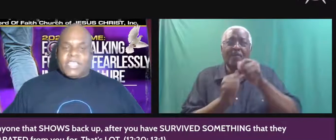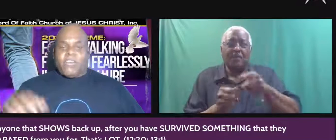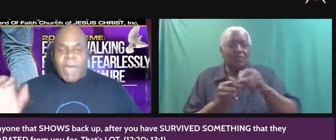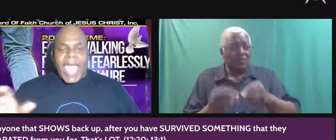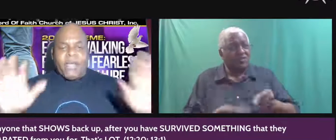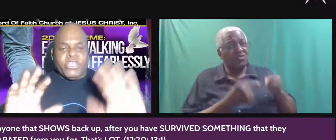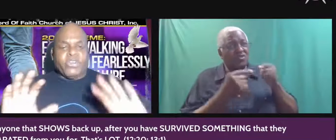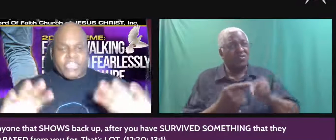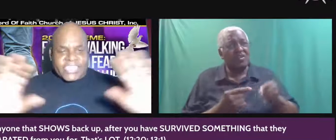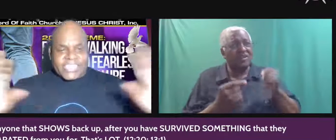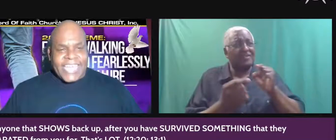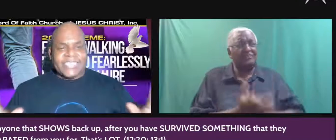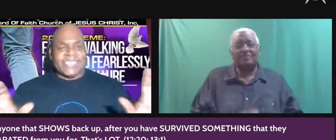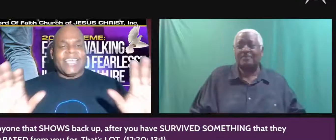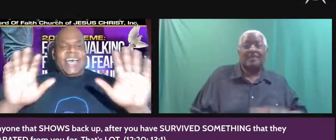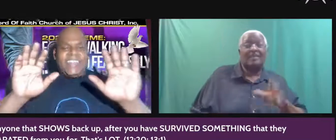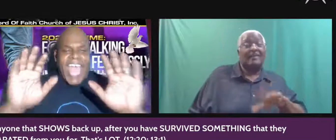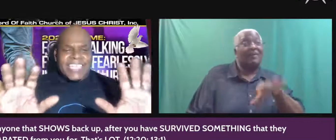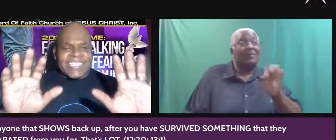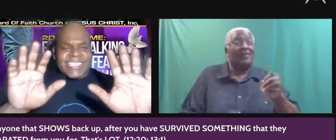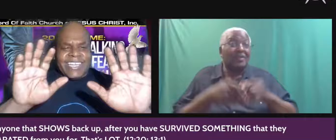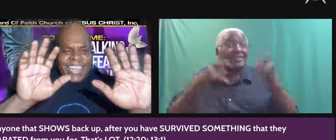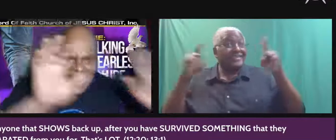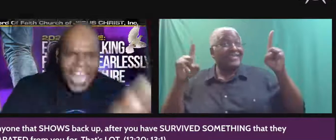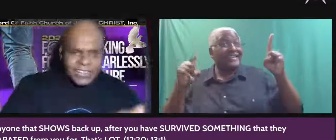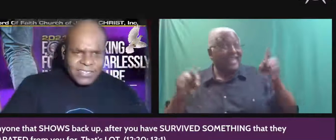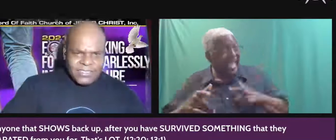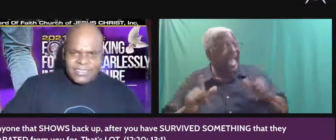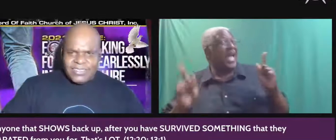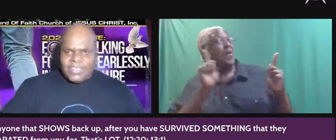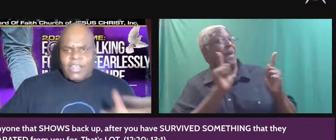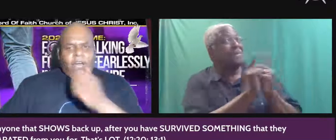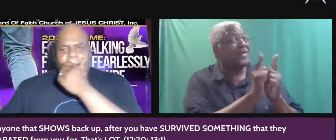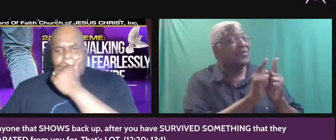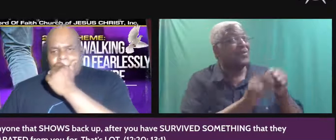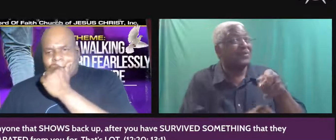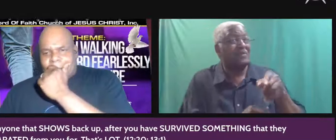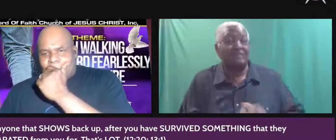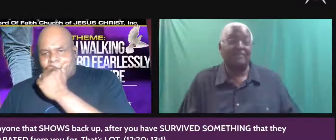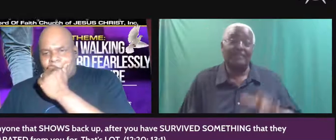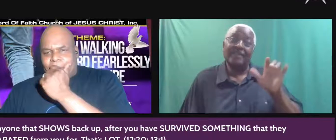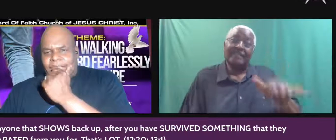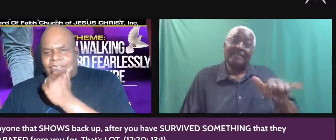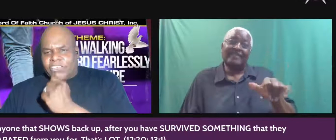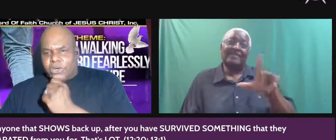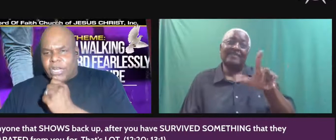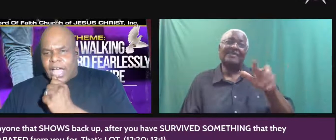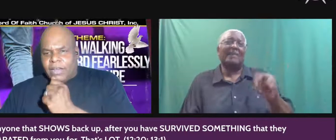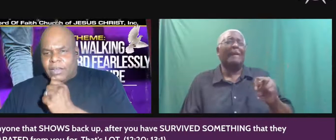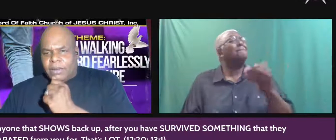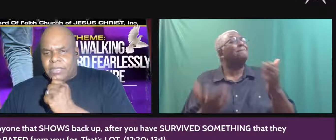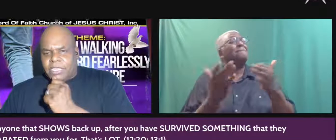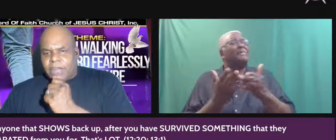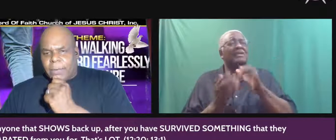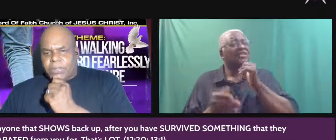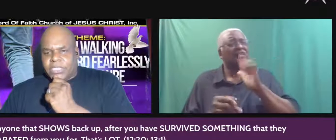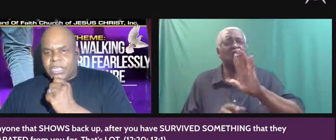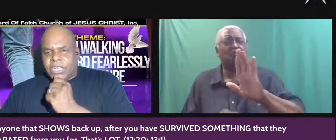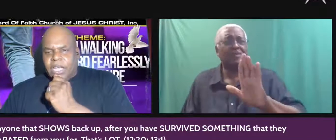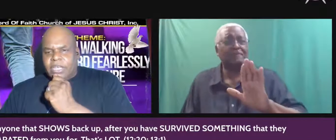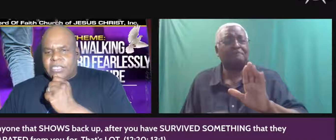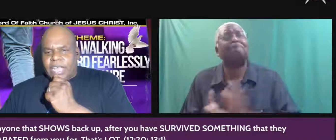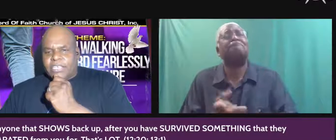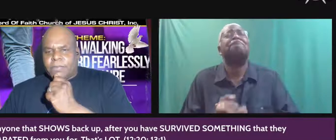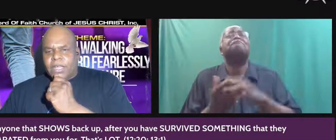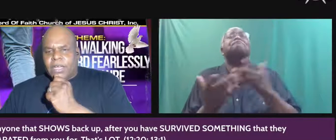find themselves back when you're a success, that's Lot. Okay. Maybe that's not your Lot. Let me see if I can push